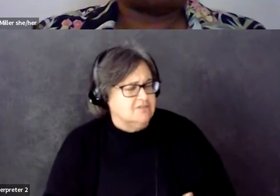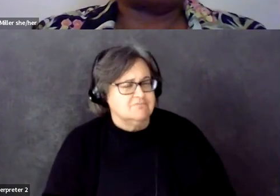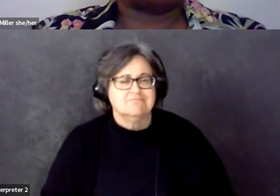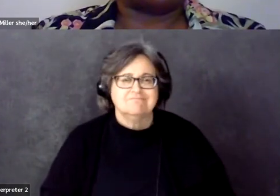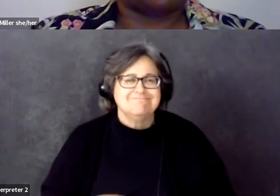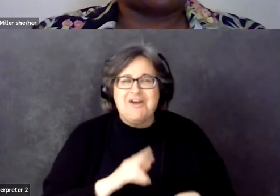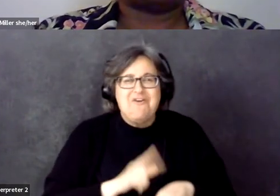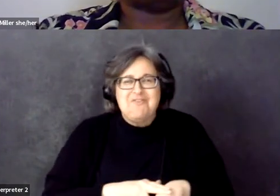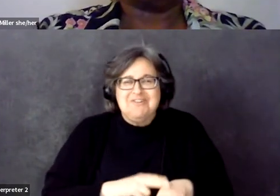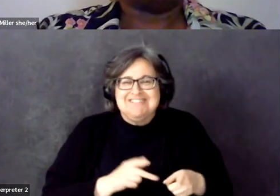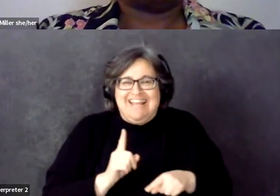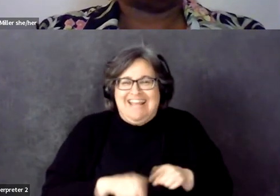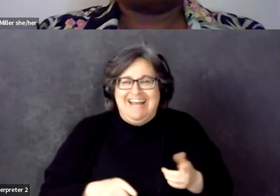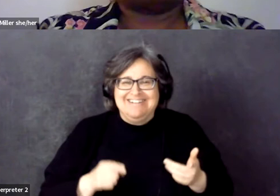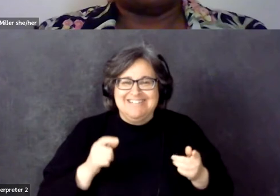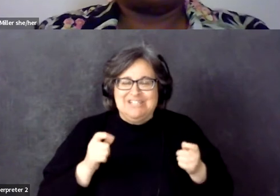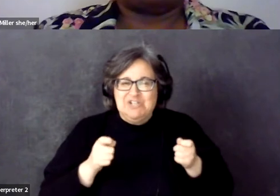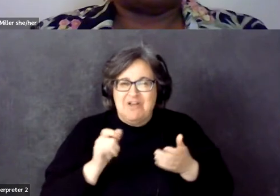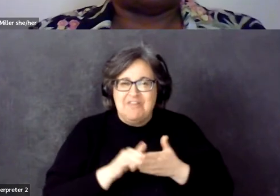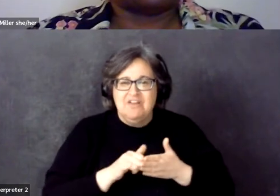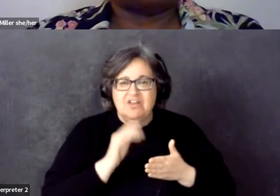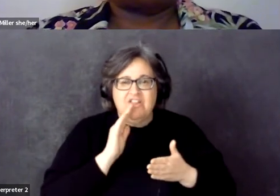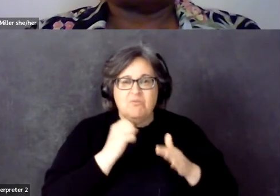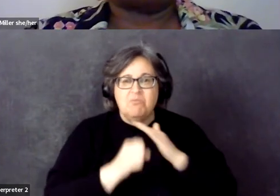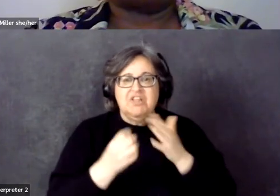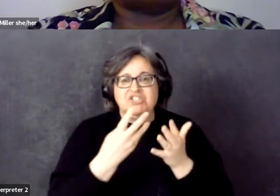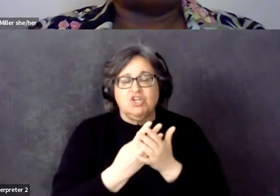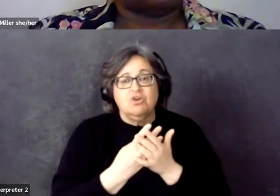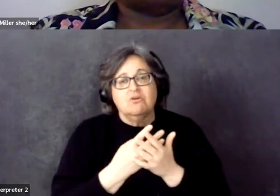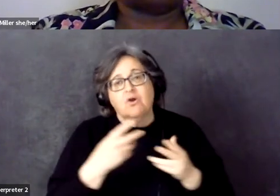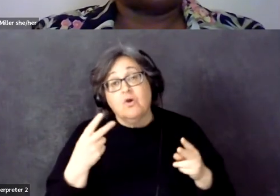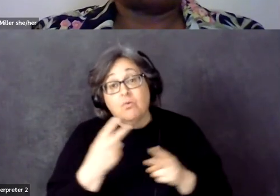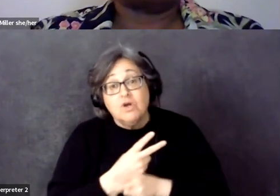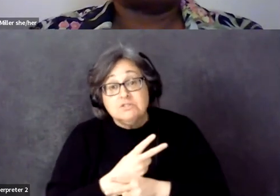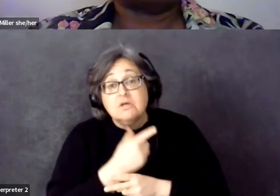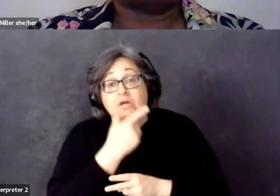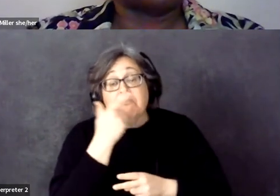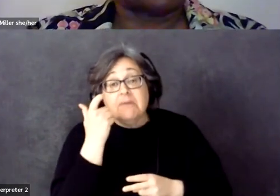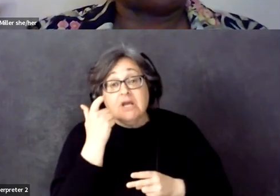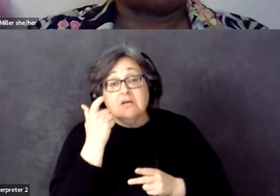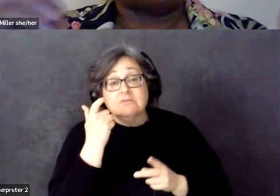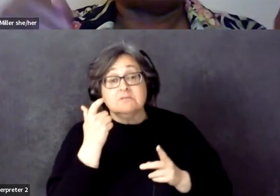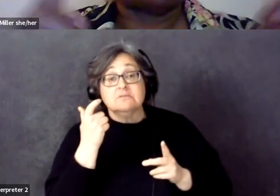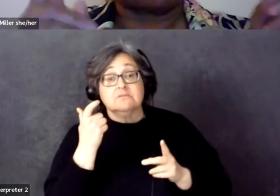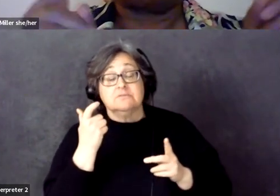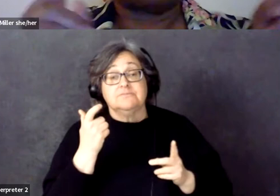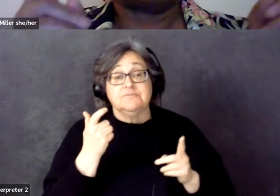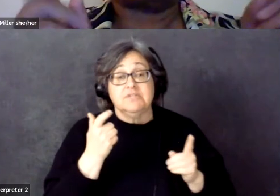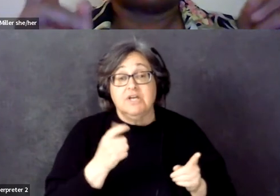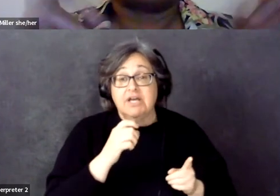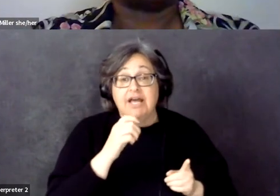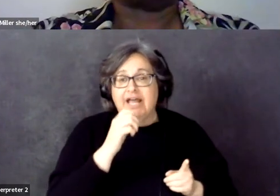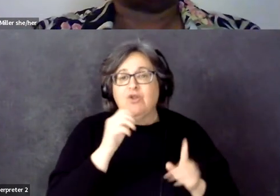And of course they can't. And so they end up in jail or worse because they are not